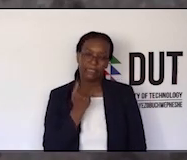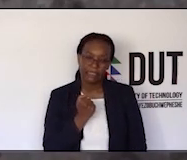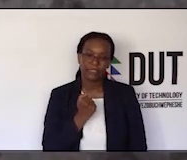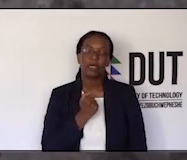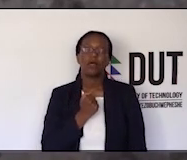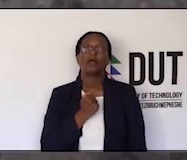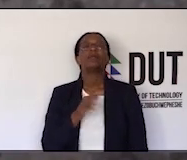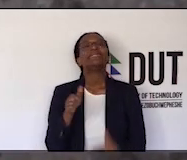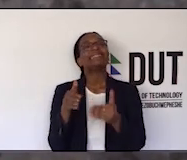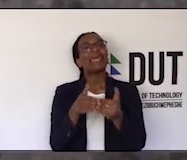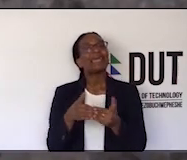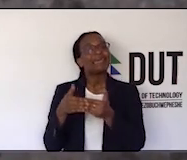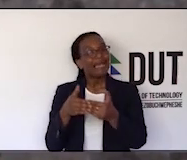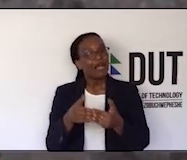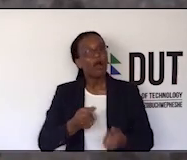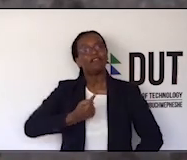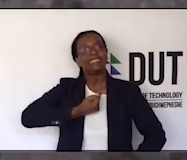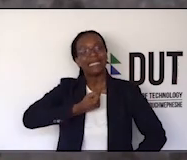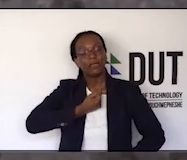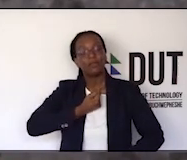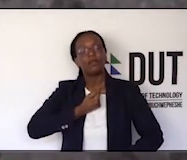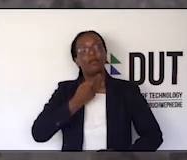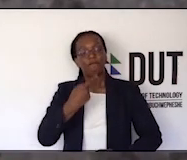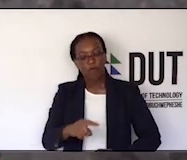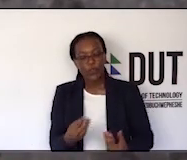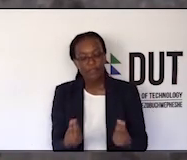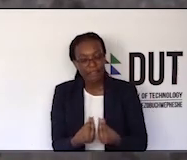to take care of their personal property.